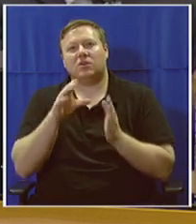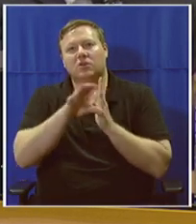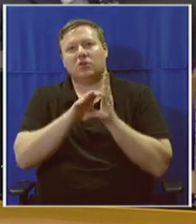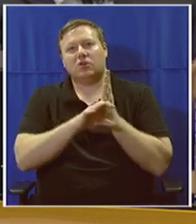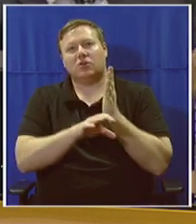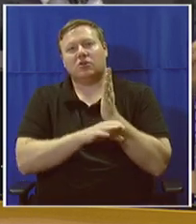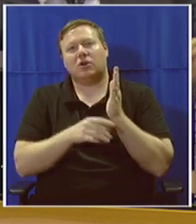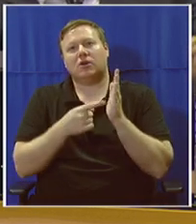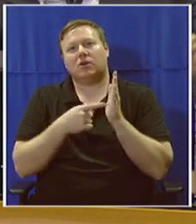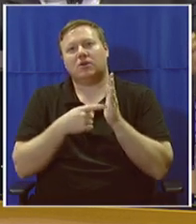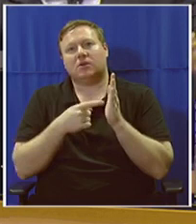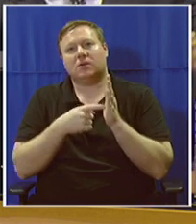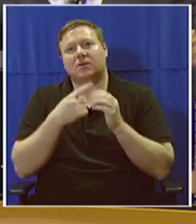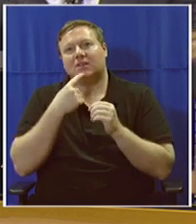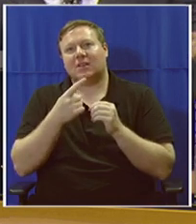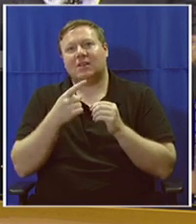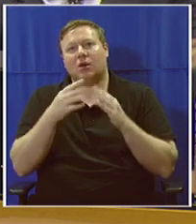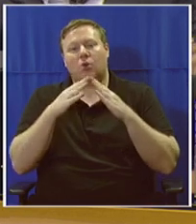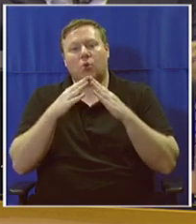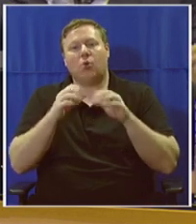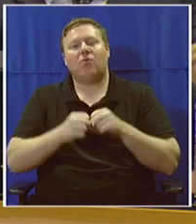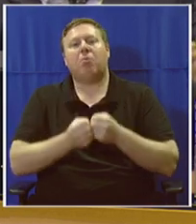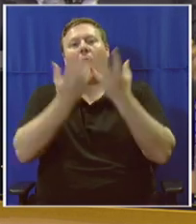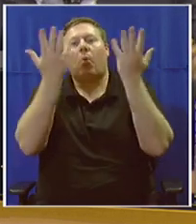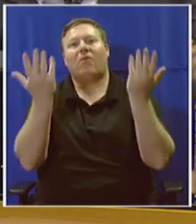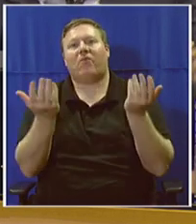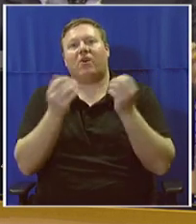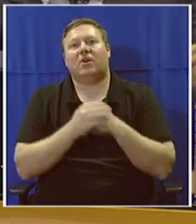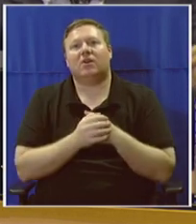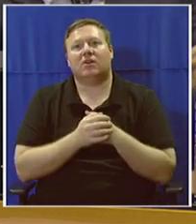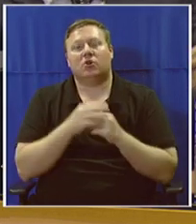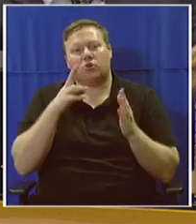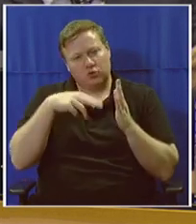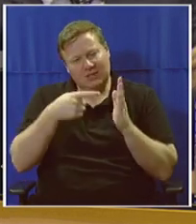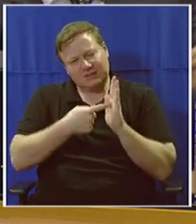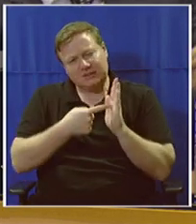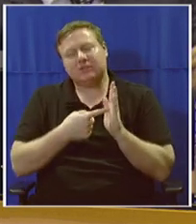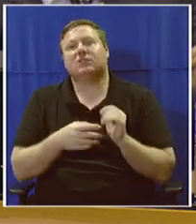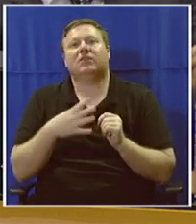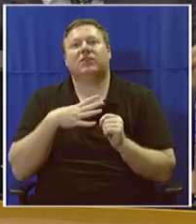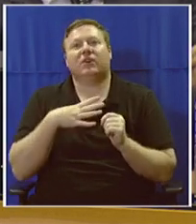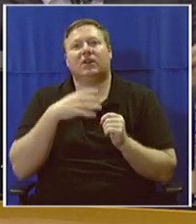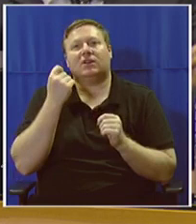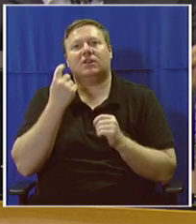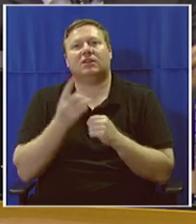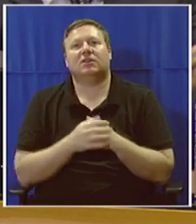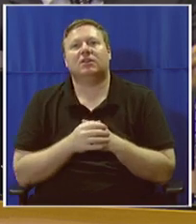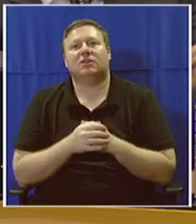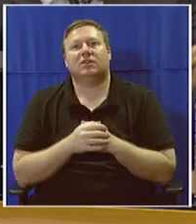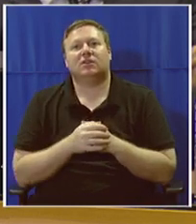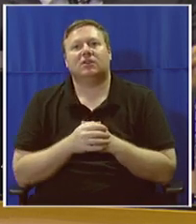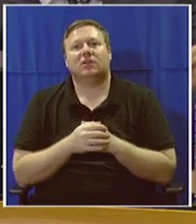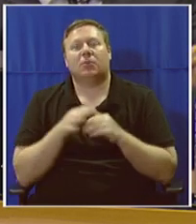blowing the rooftop. Read that chapter. It will help you understand that people who